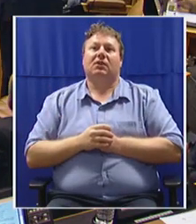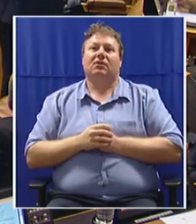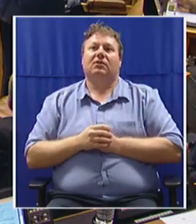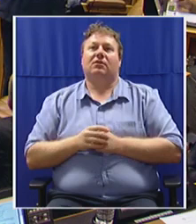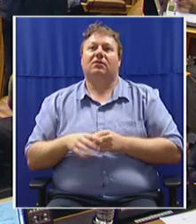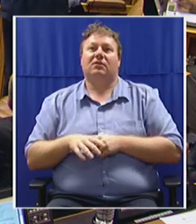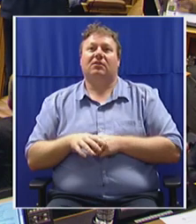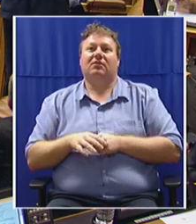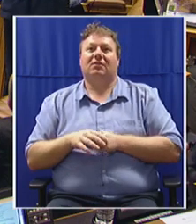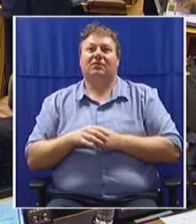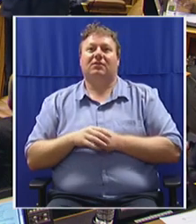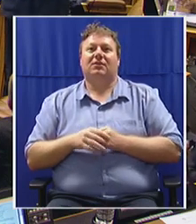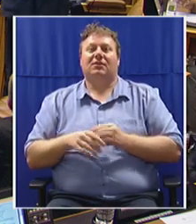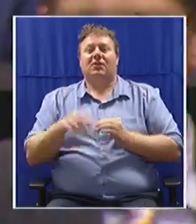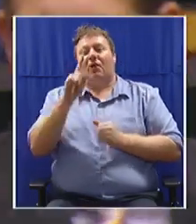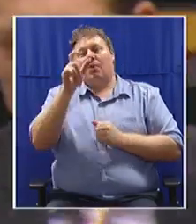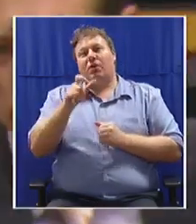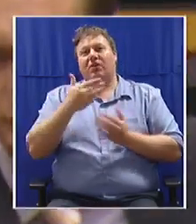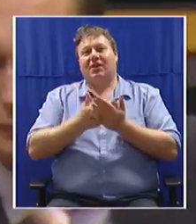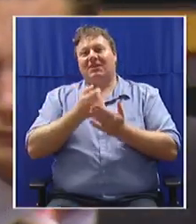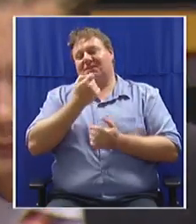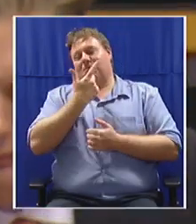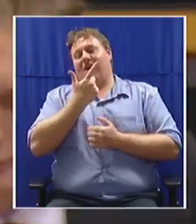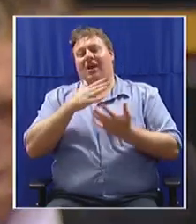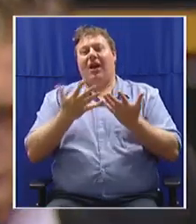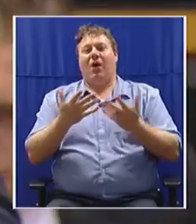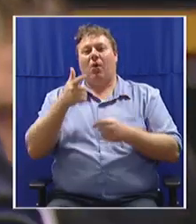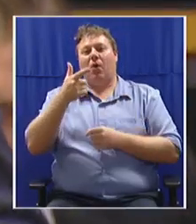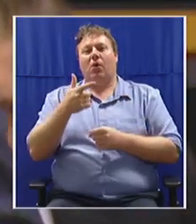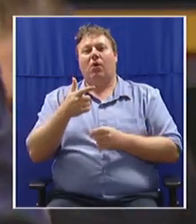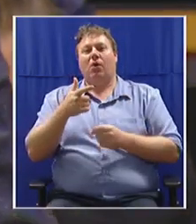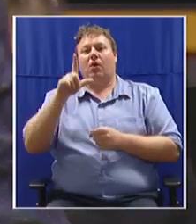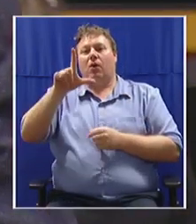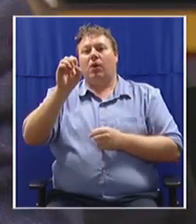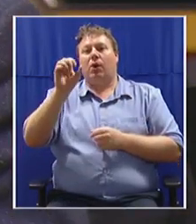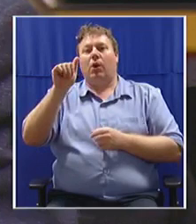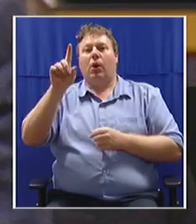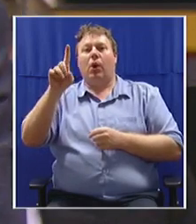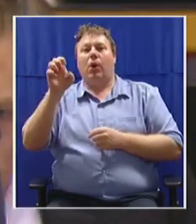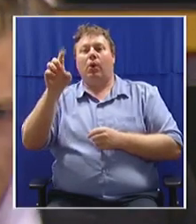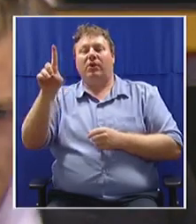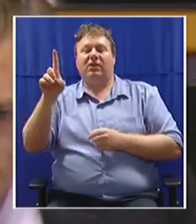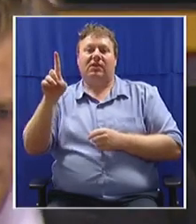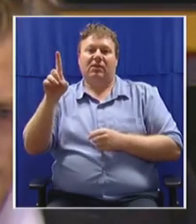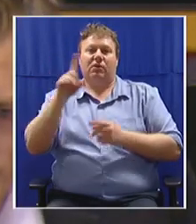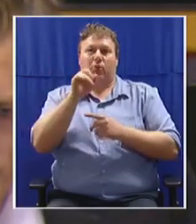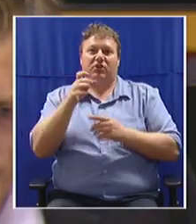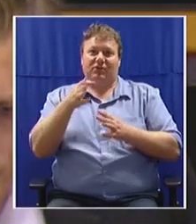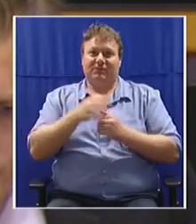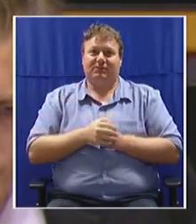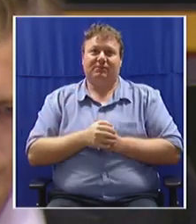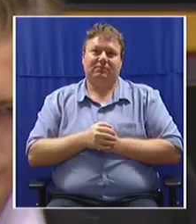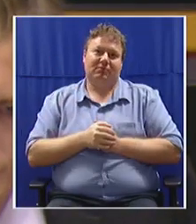this question is, but it's a right of any member to ask any question in this House. That aside, Honorable